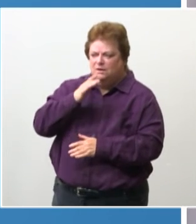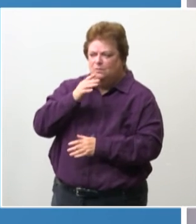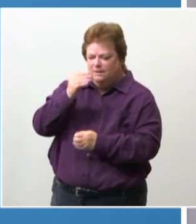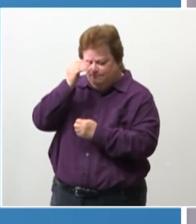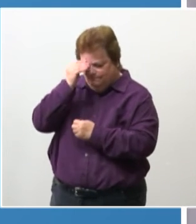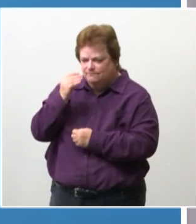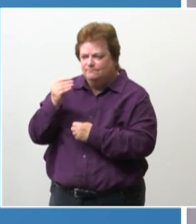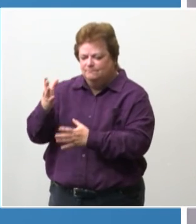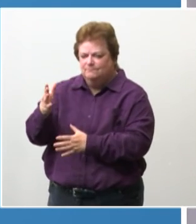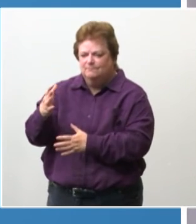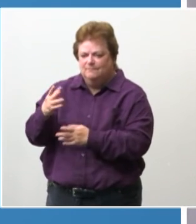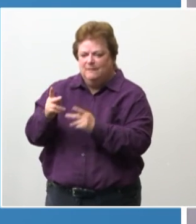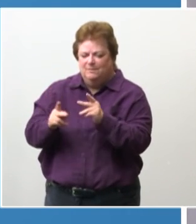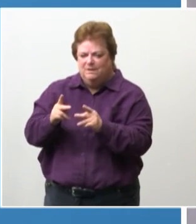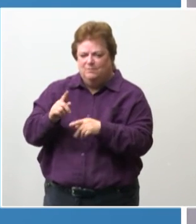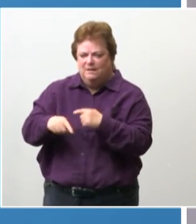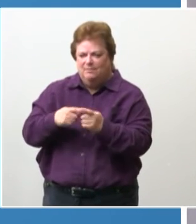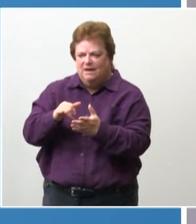know.